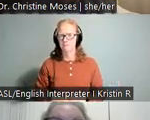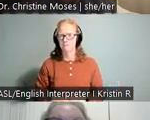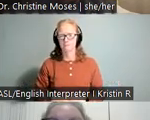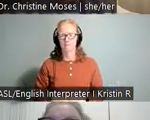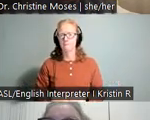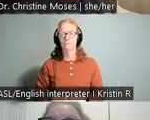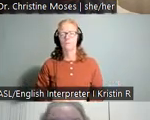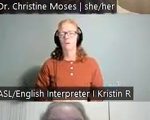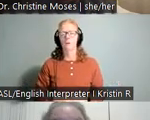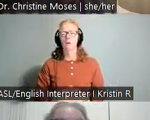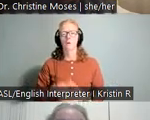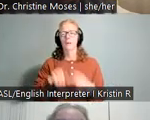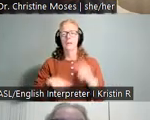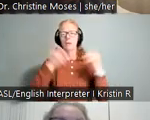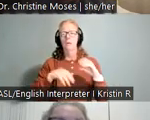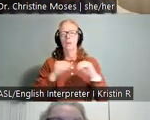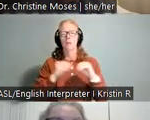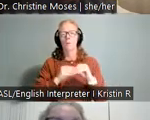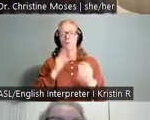Your audio dropped out again.